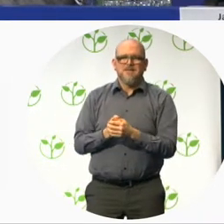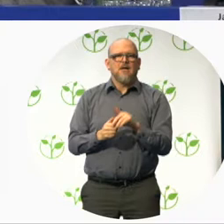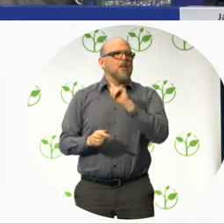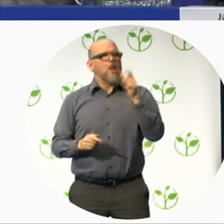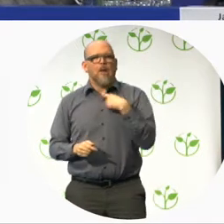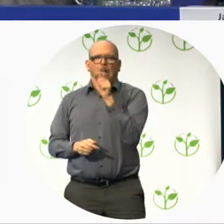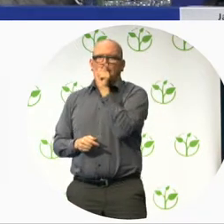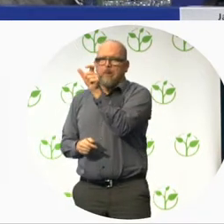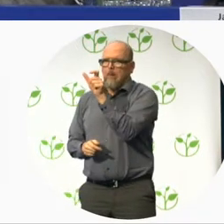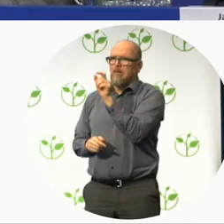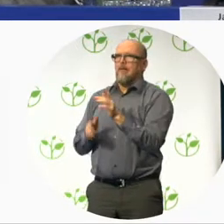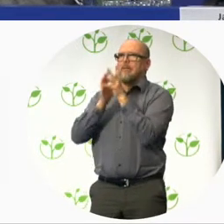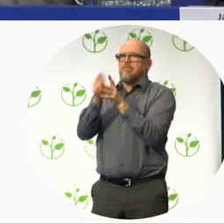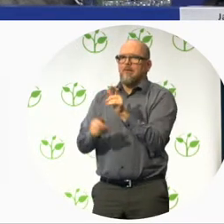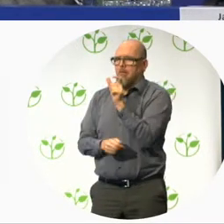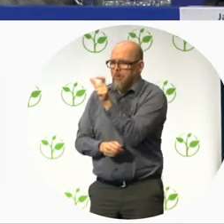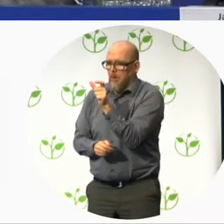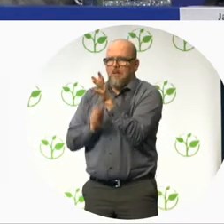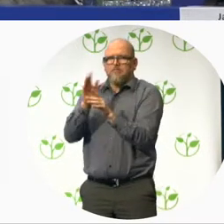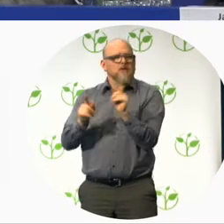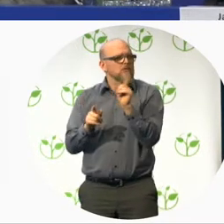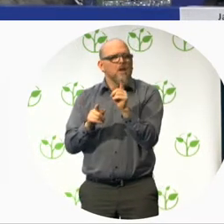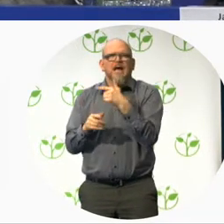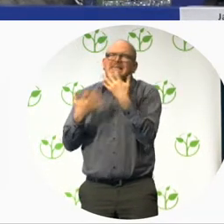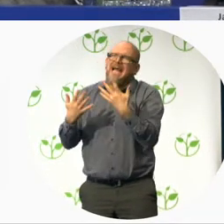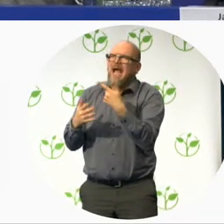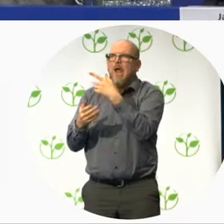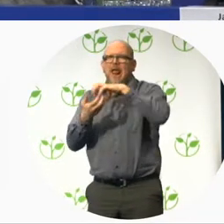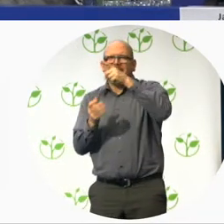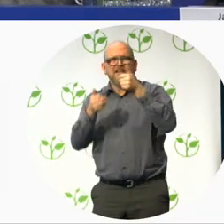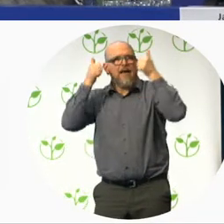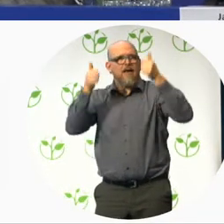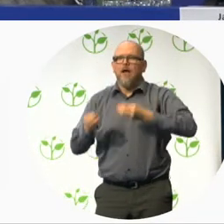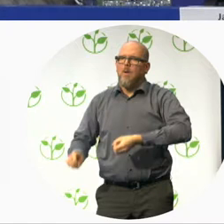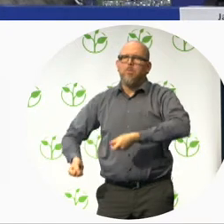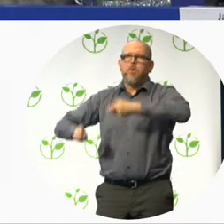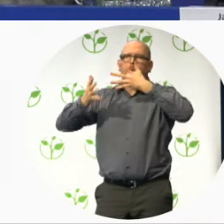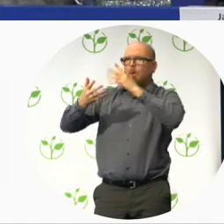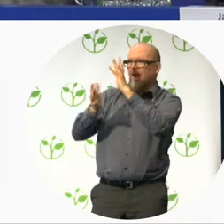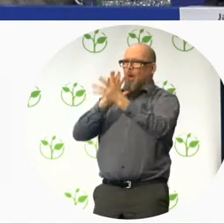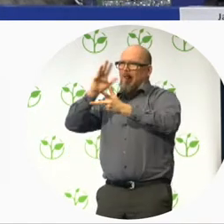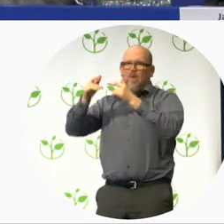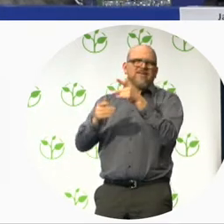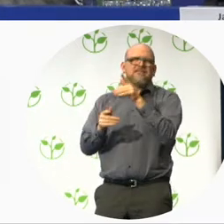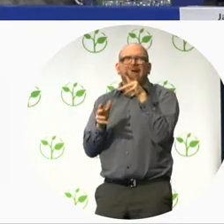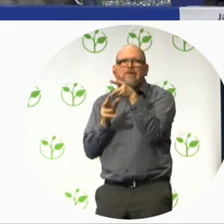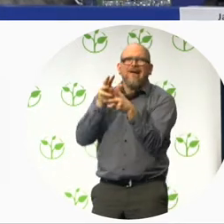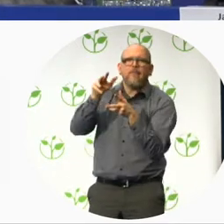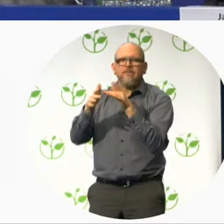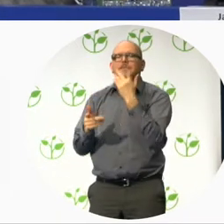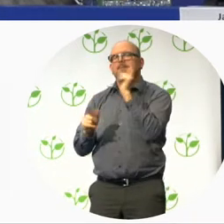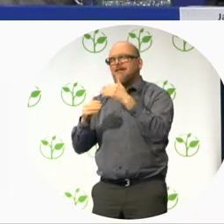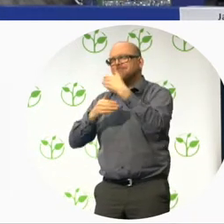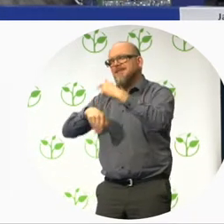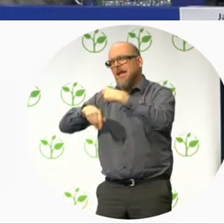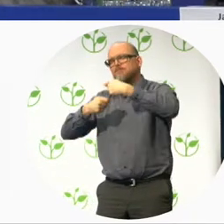really is not a business objective. What we are looking for is a social responsibility. We need to give those deaf